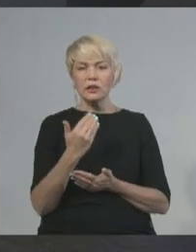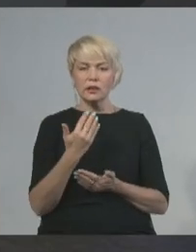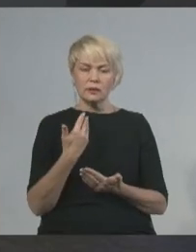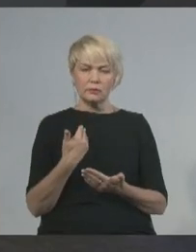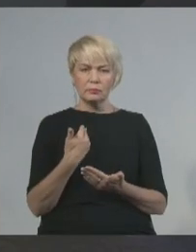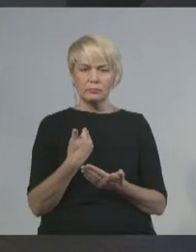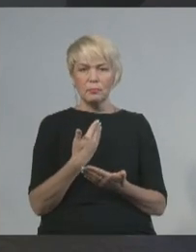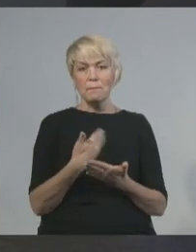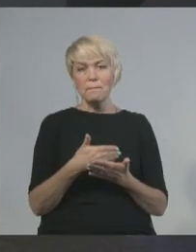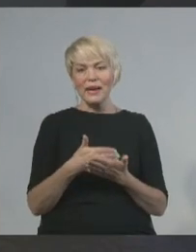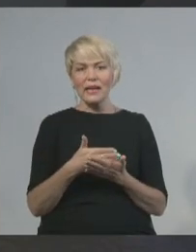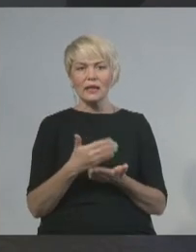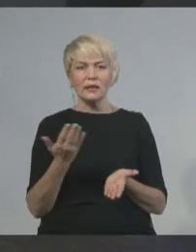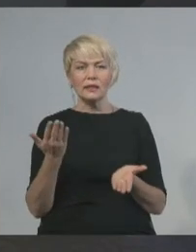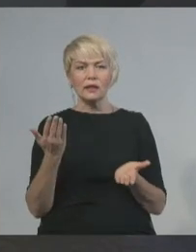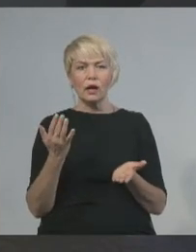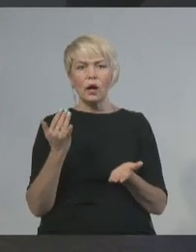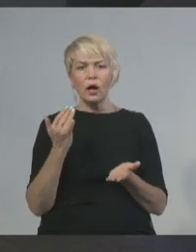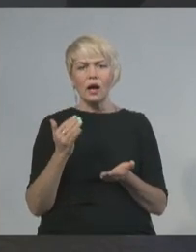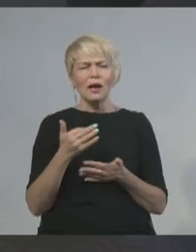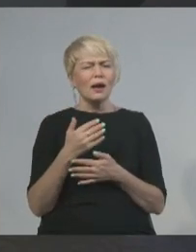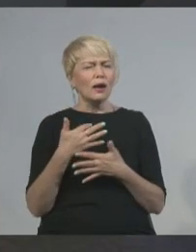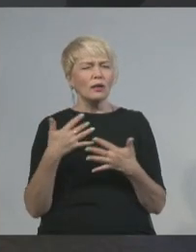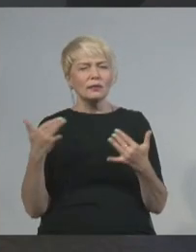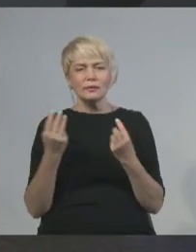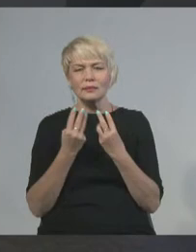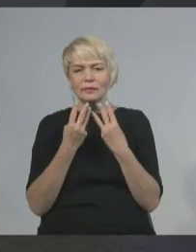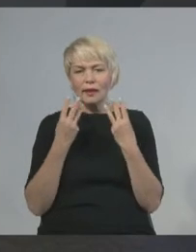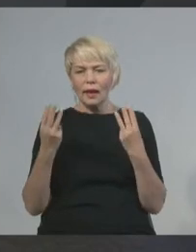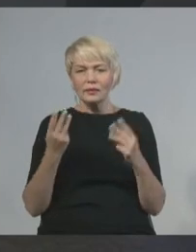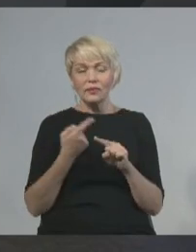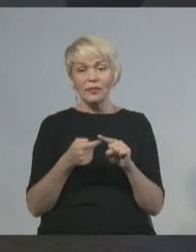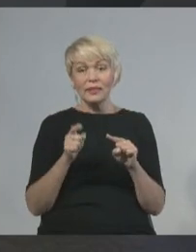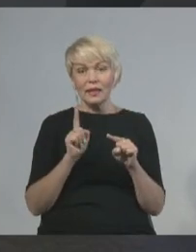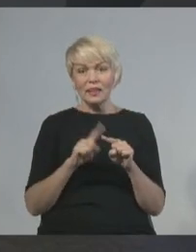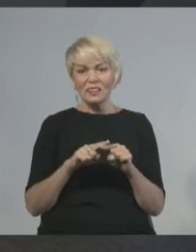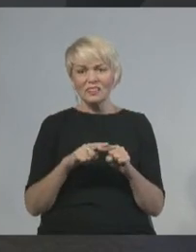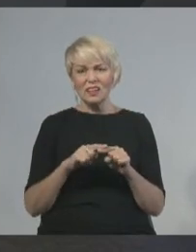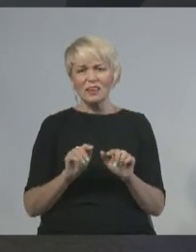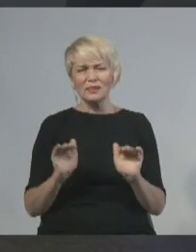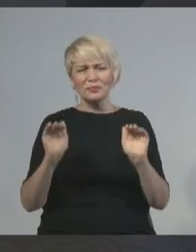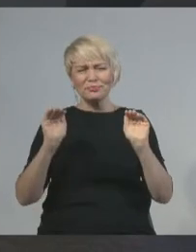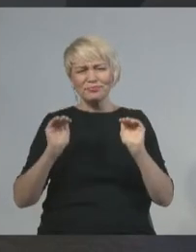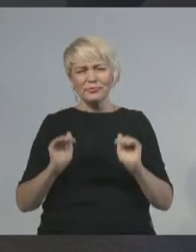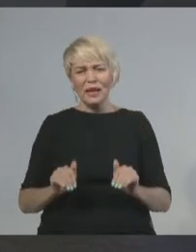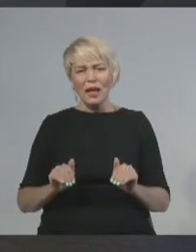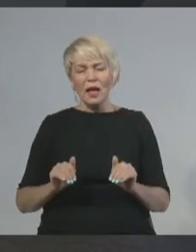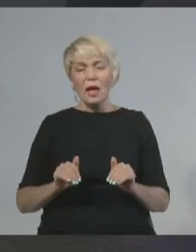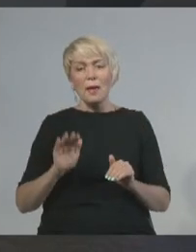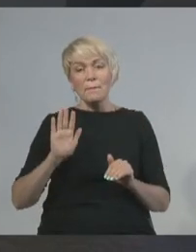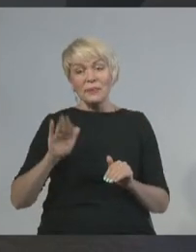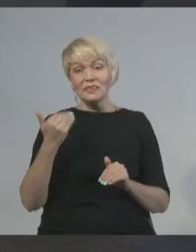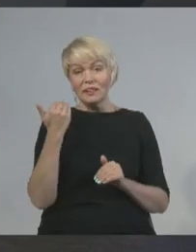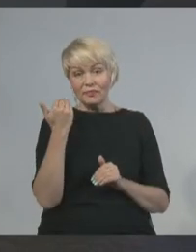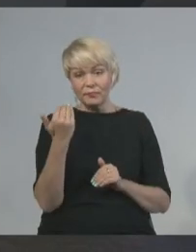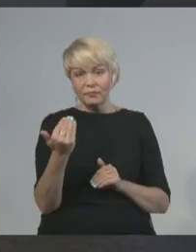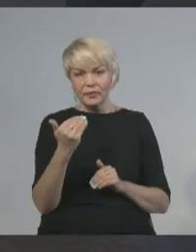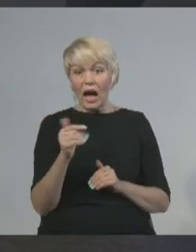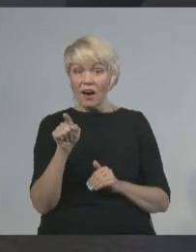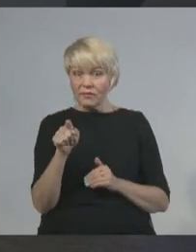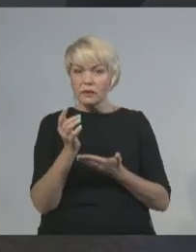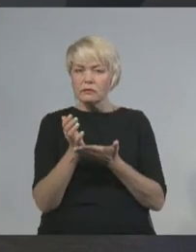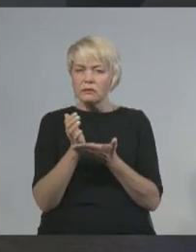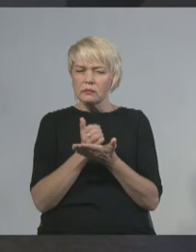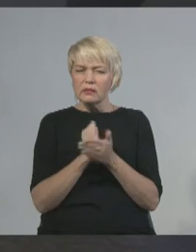well uh your example the example of the ukraine pravda and many other websites that